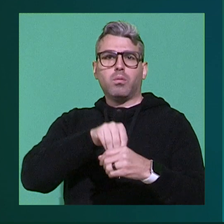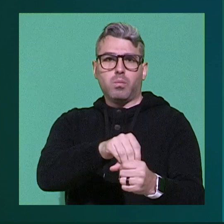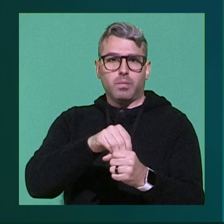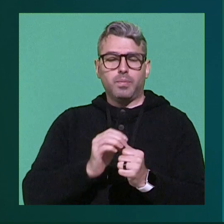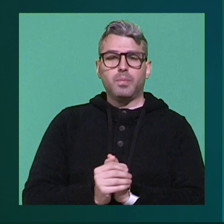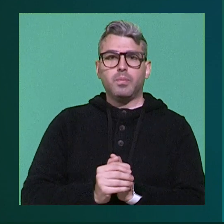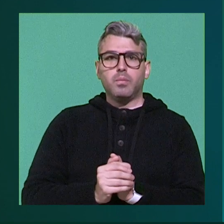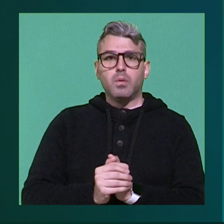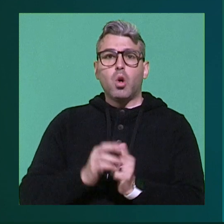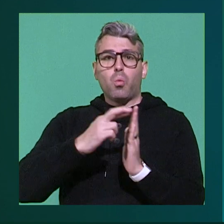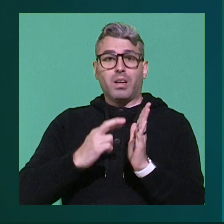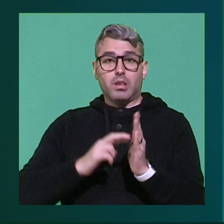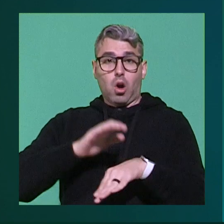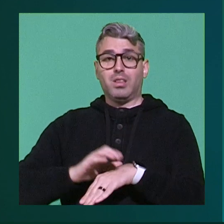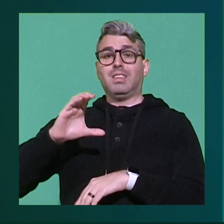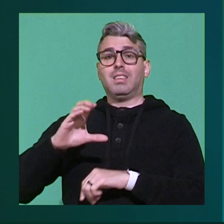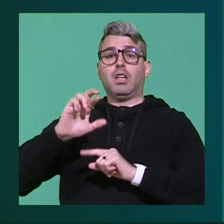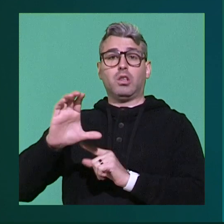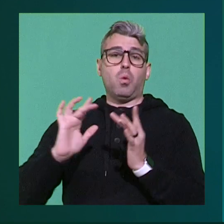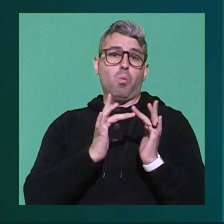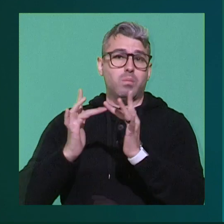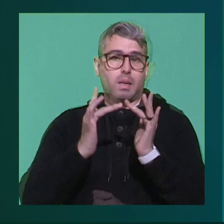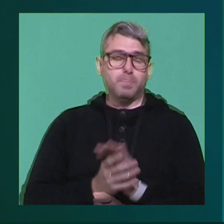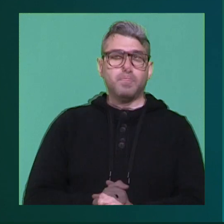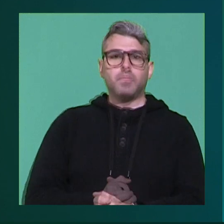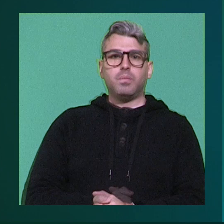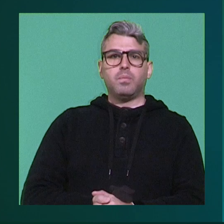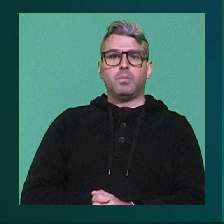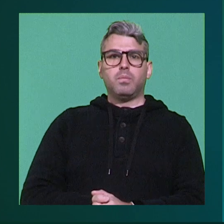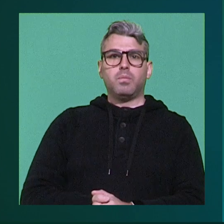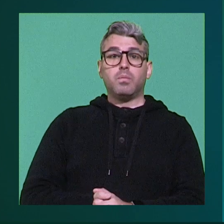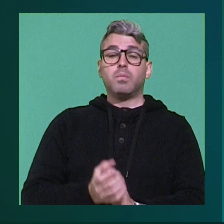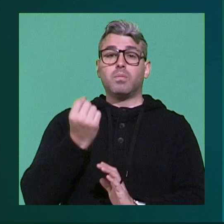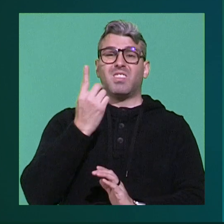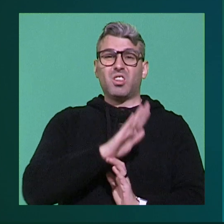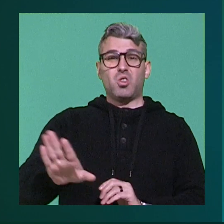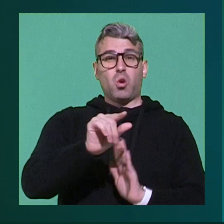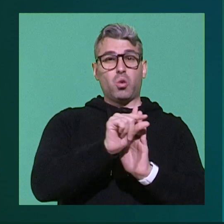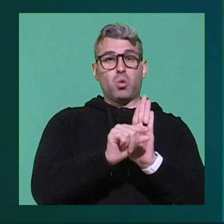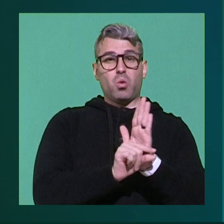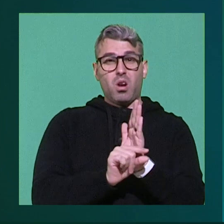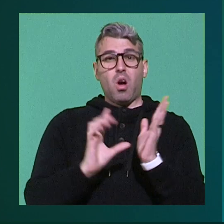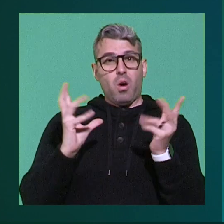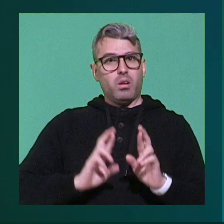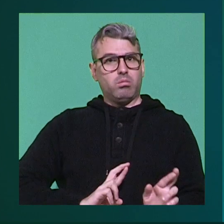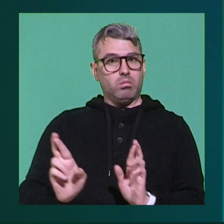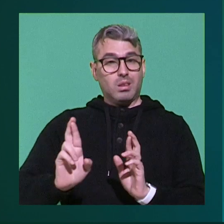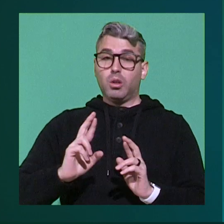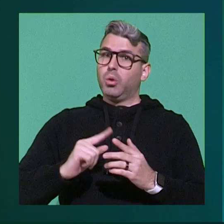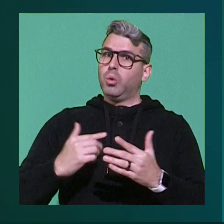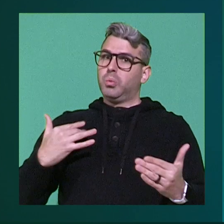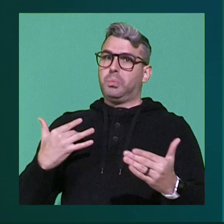automotive dealership. Register on the CRC website. Progress reports have come out and it's the home stretch to